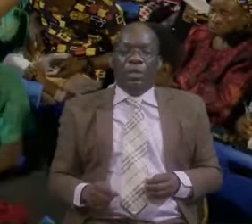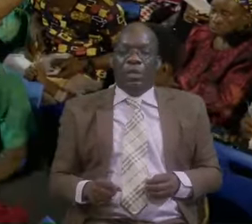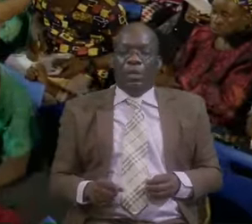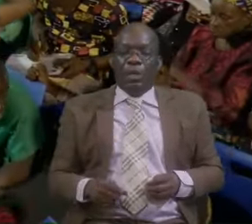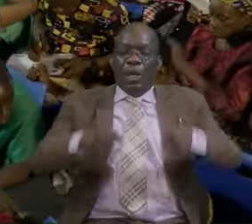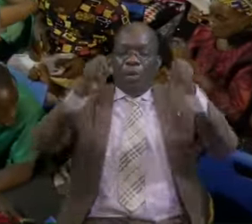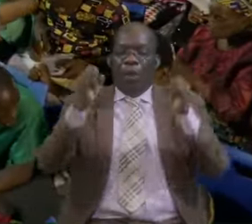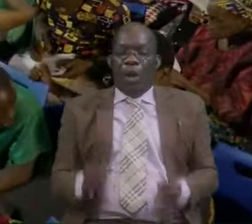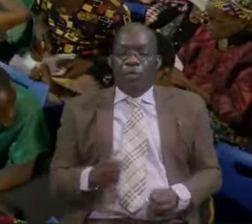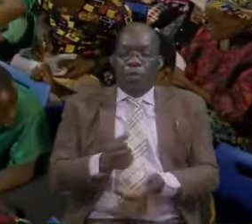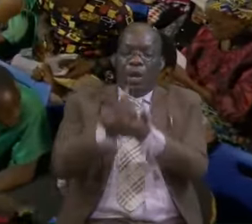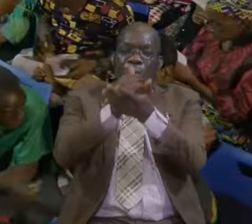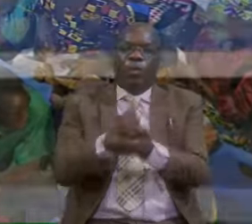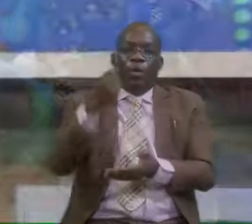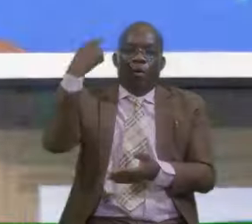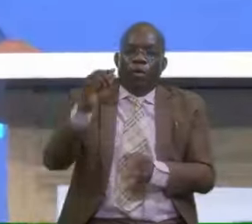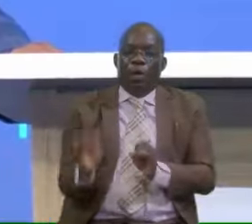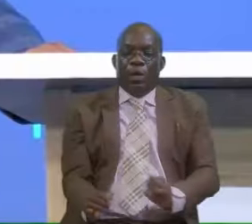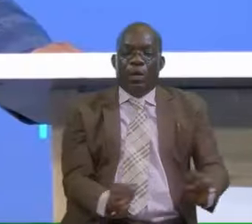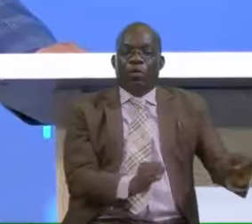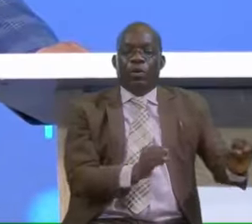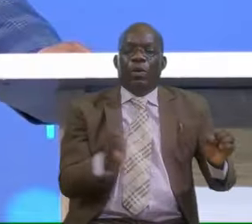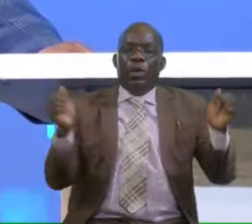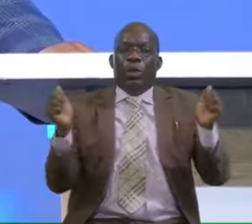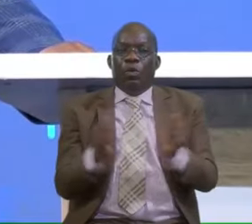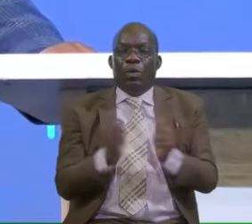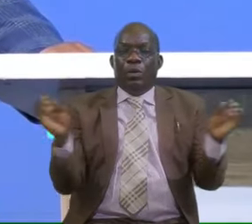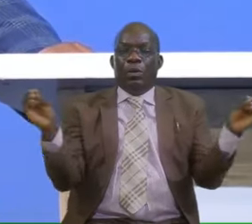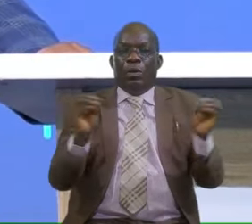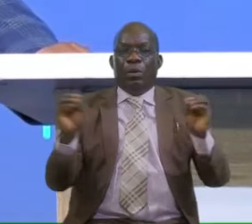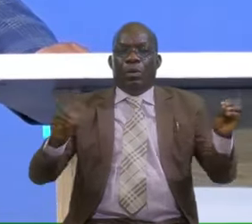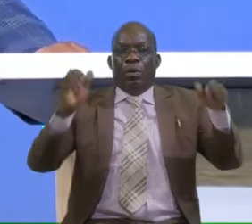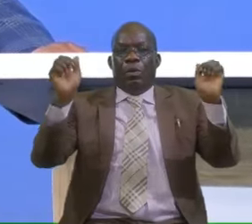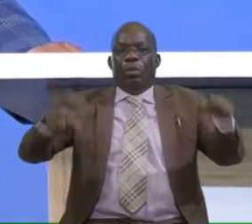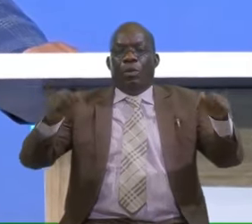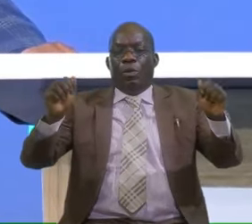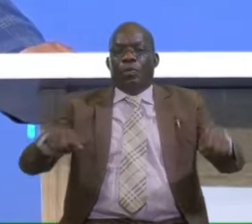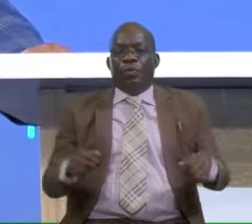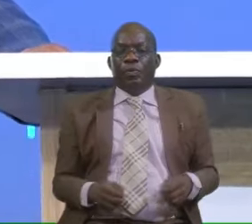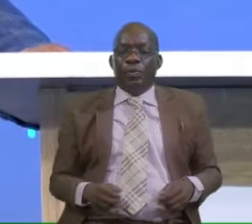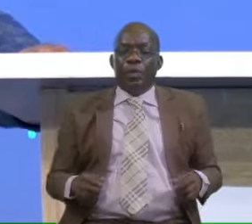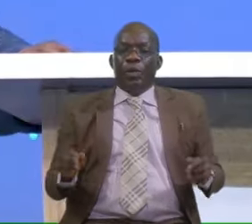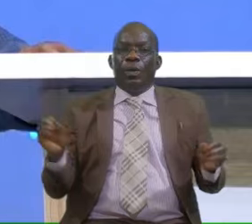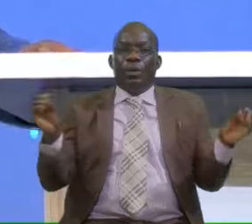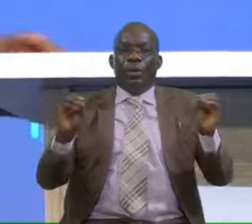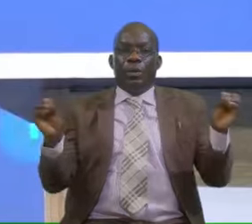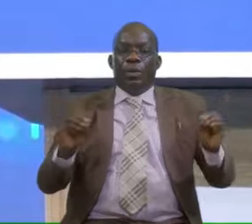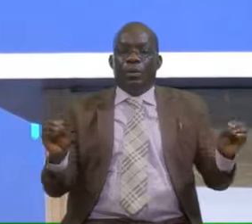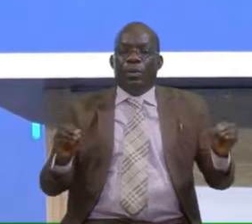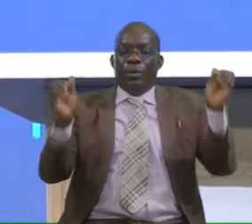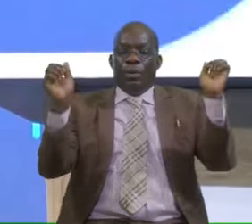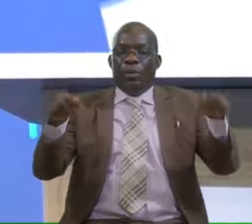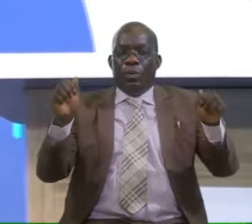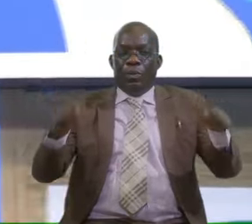intervention for individuals with impossibility. Impossibility. When